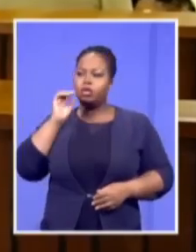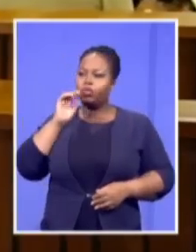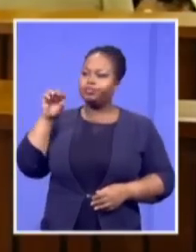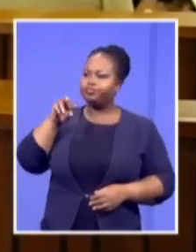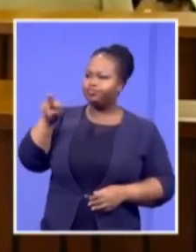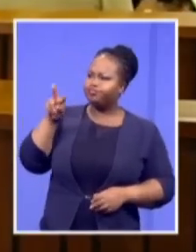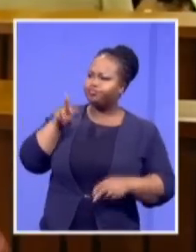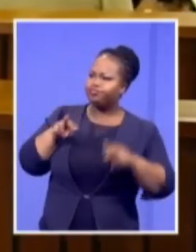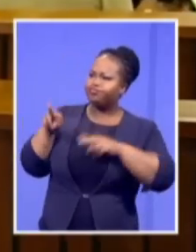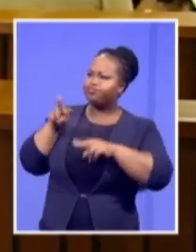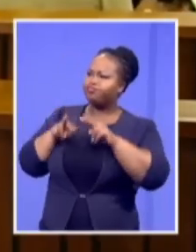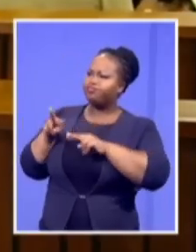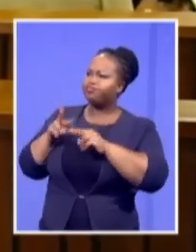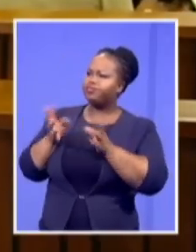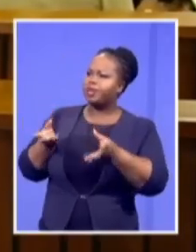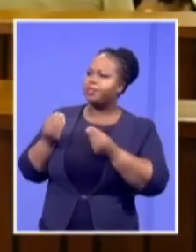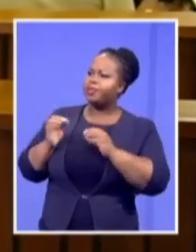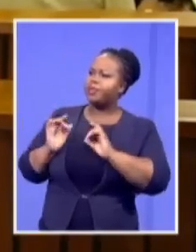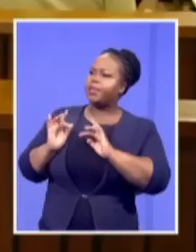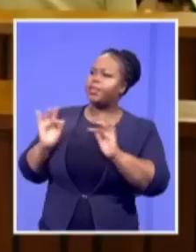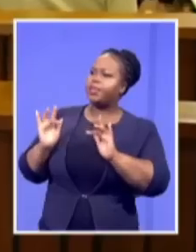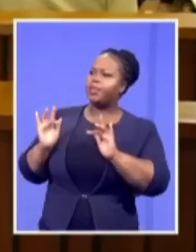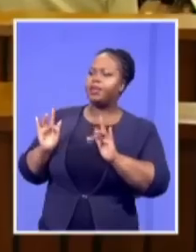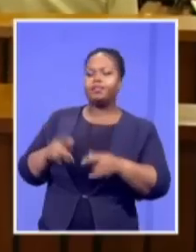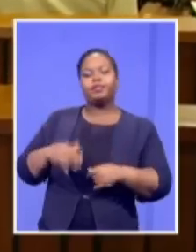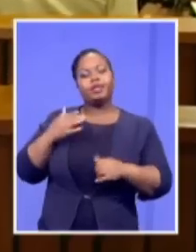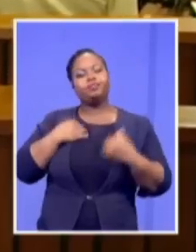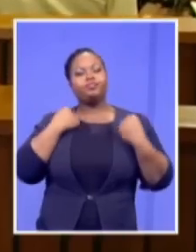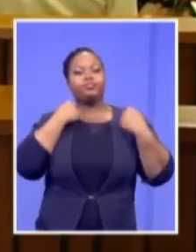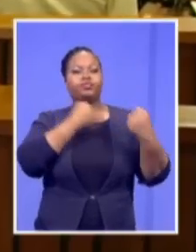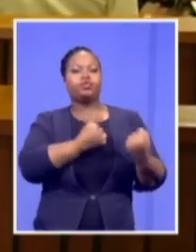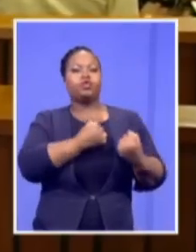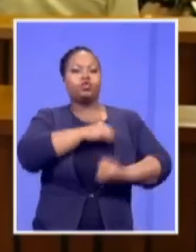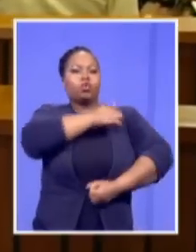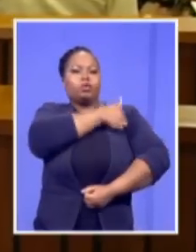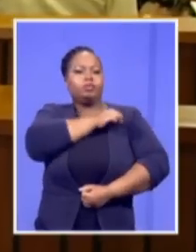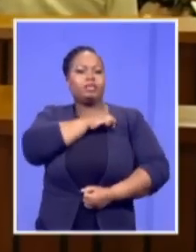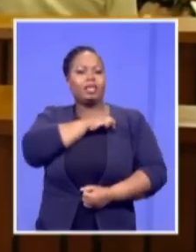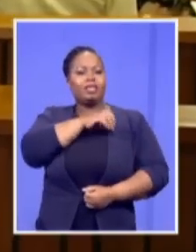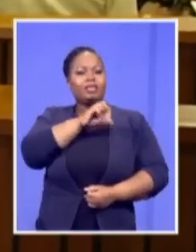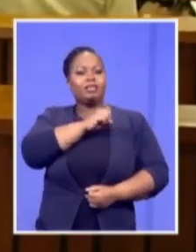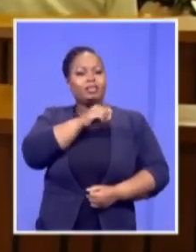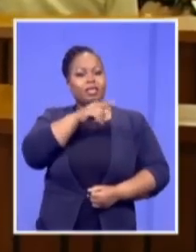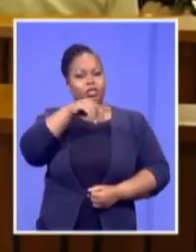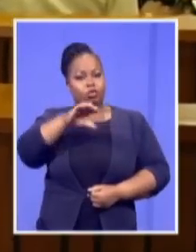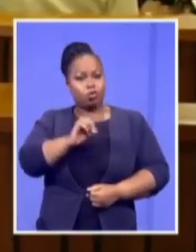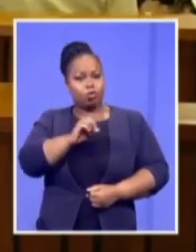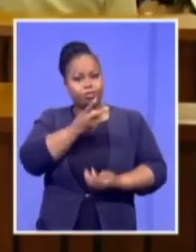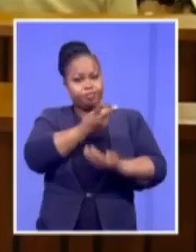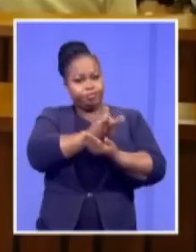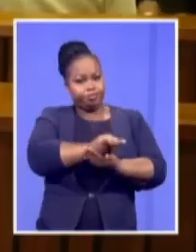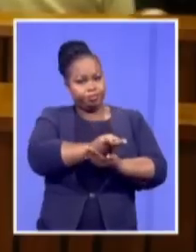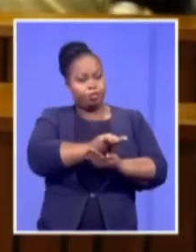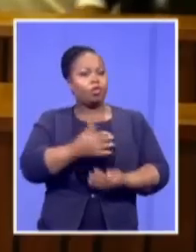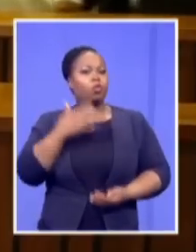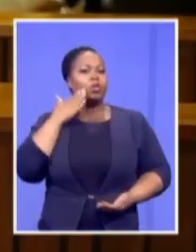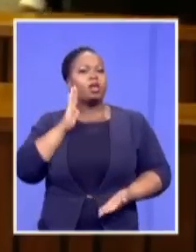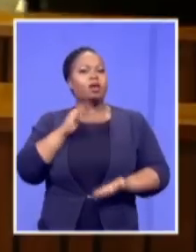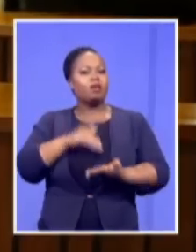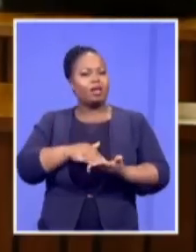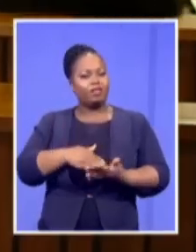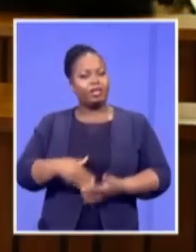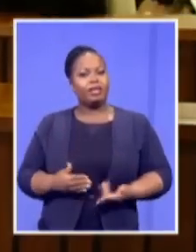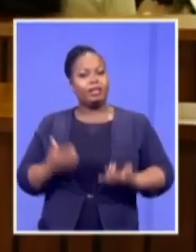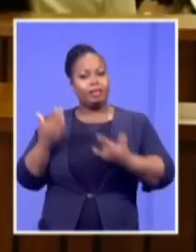didn't find anything and went towards the hospital where Senzo Meyiwa was taken to. On arrival there, he says at the